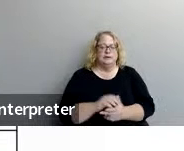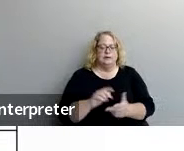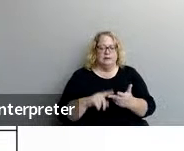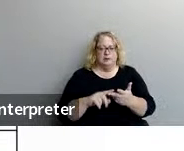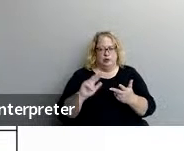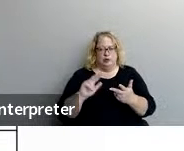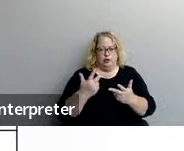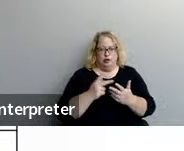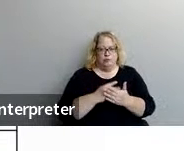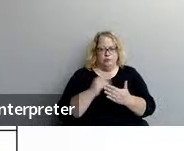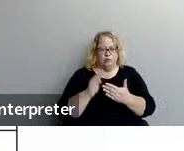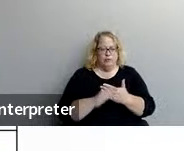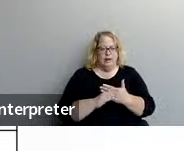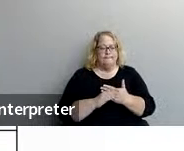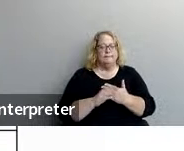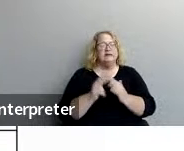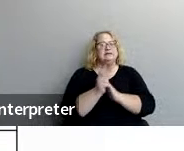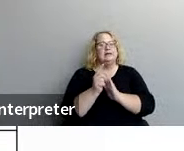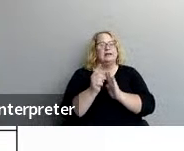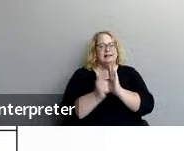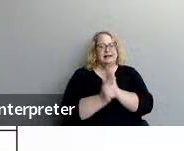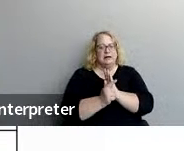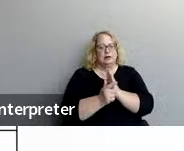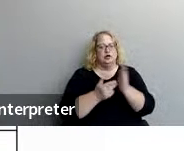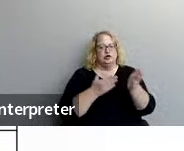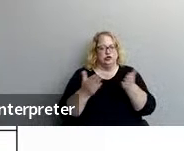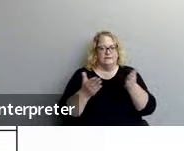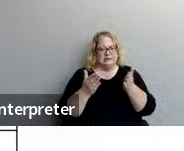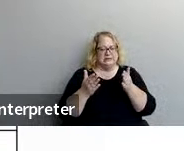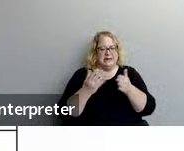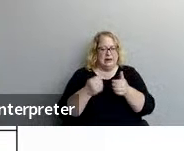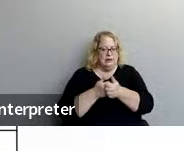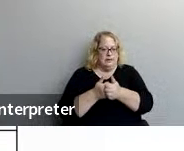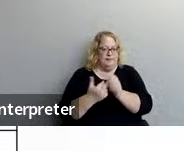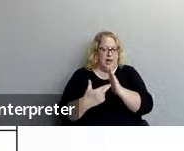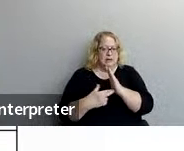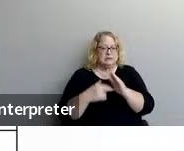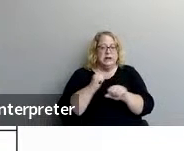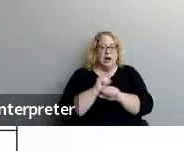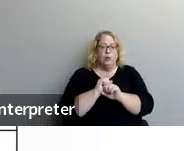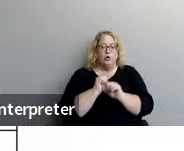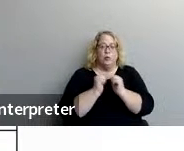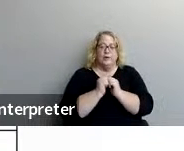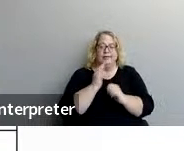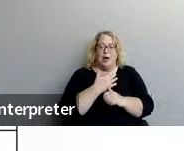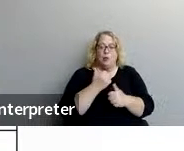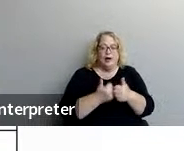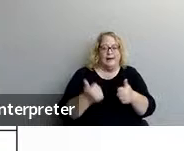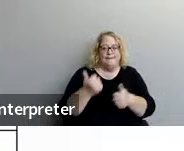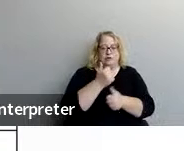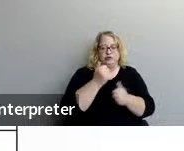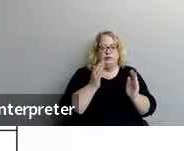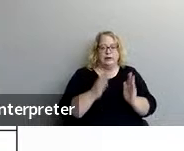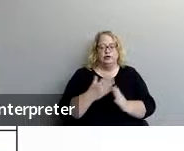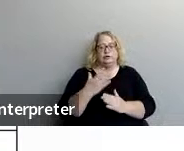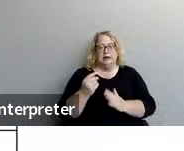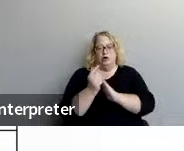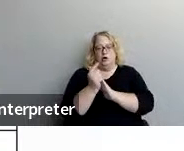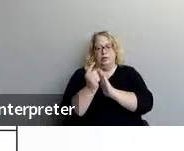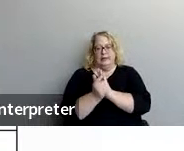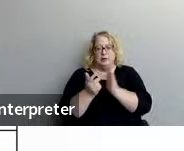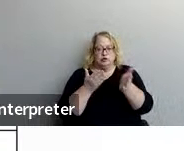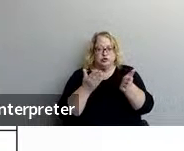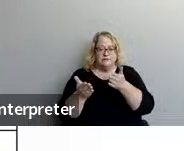The third program is legal services and compliance. So I work closely with our administrators in our